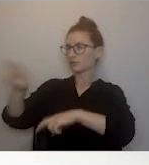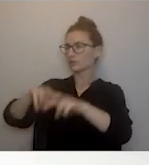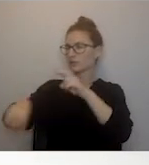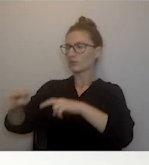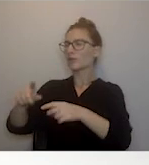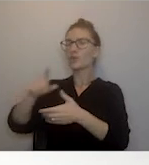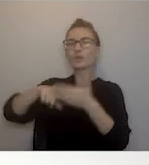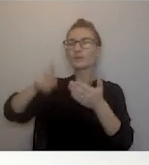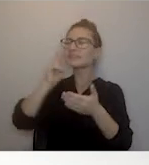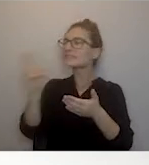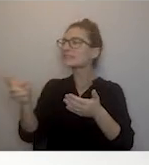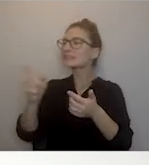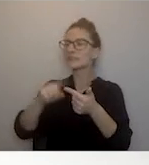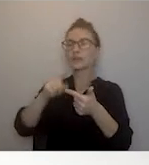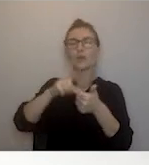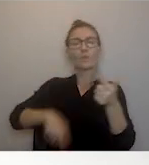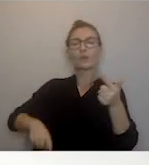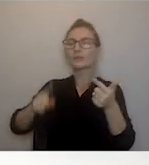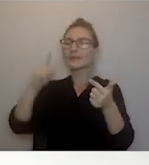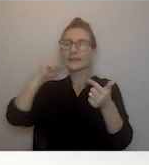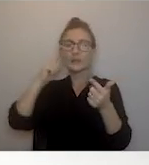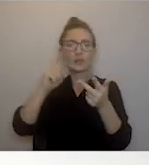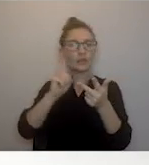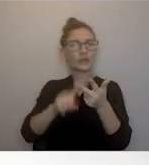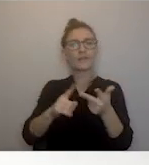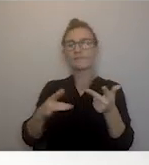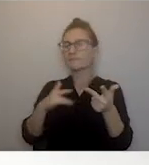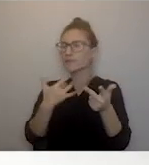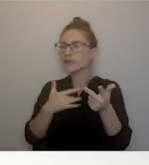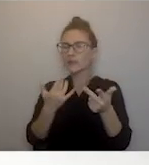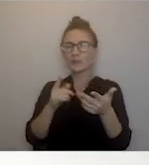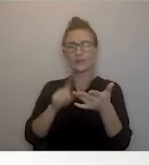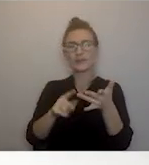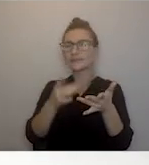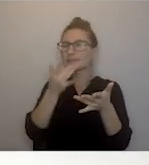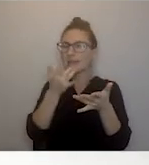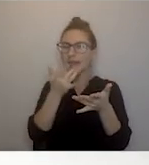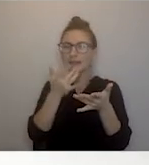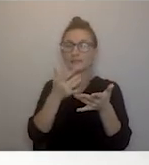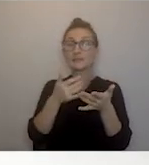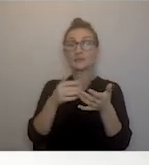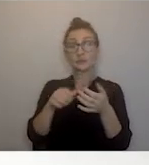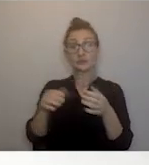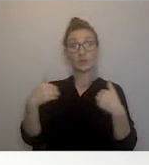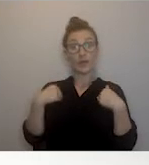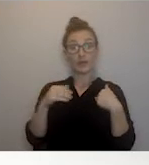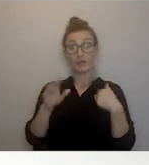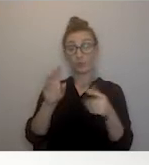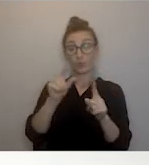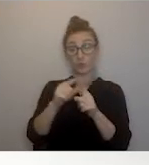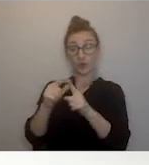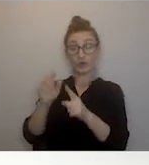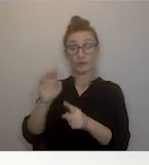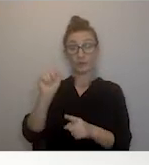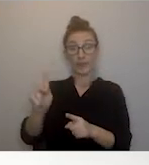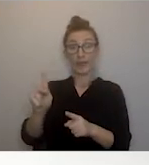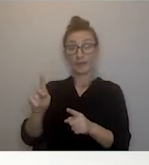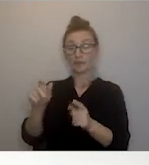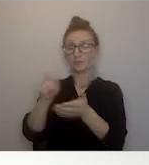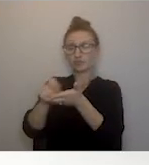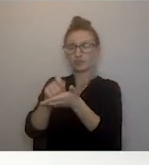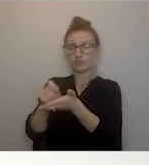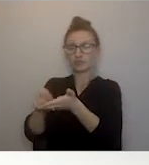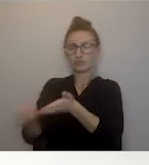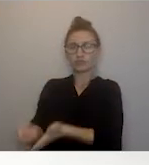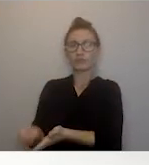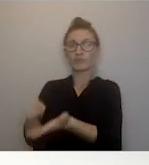image and we're using our senses. What do we see? What do we hear? What do we smell, feel, taste? We create a word bank, and from those word